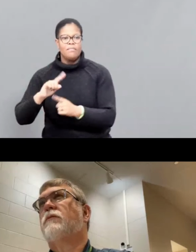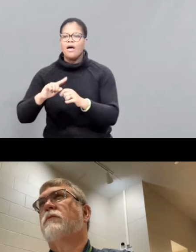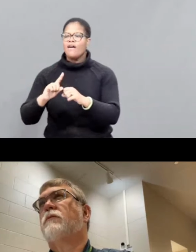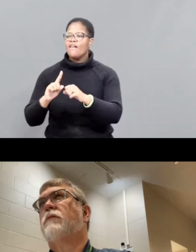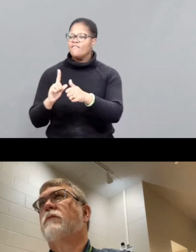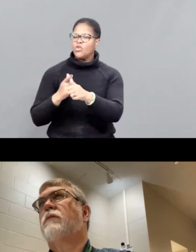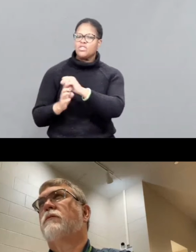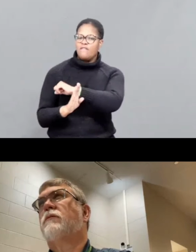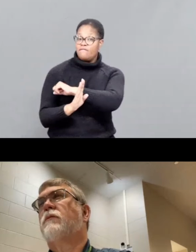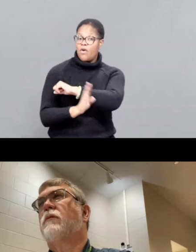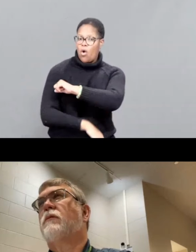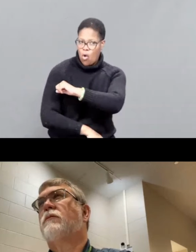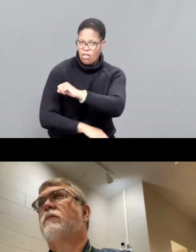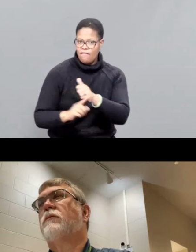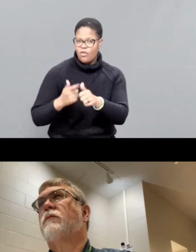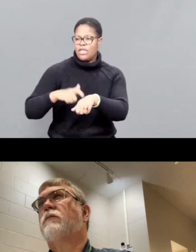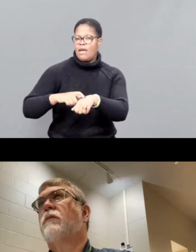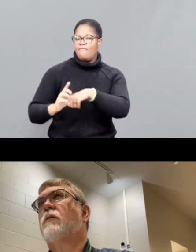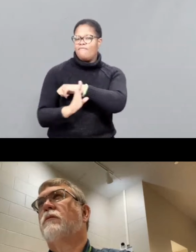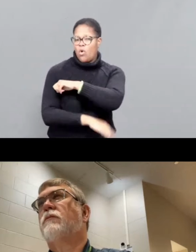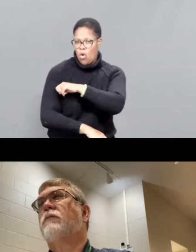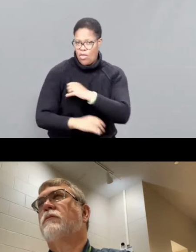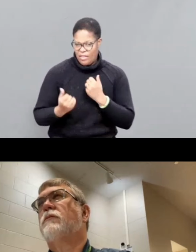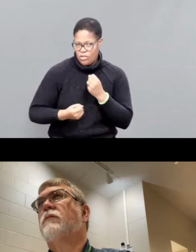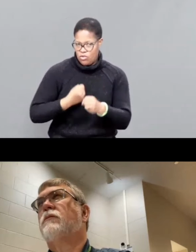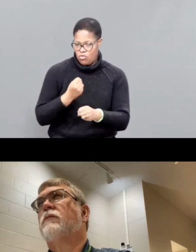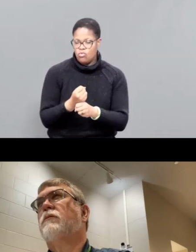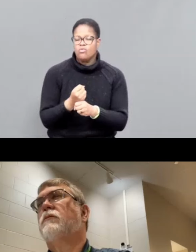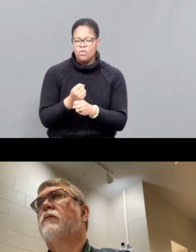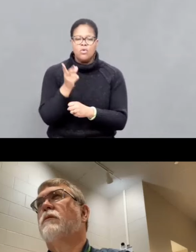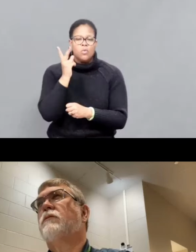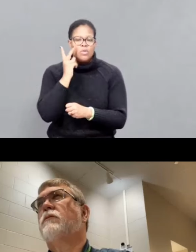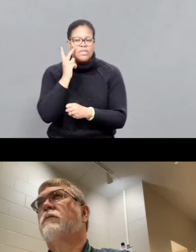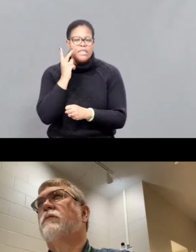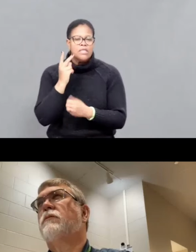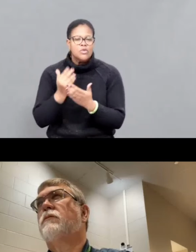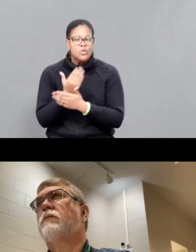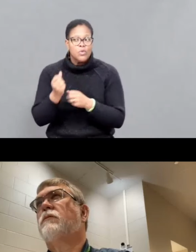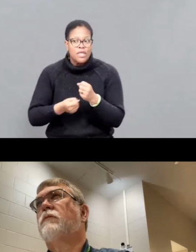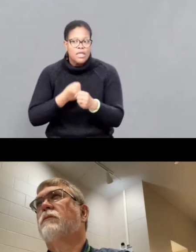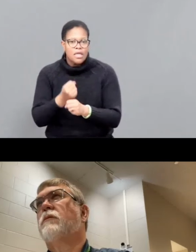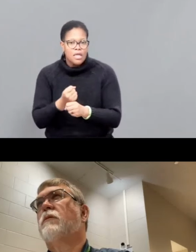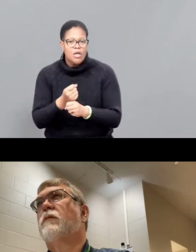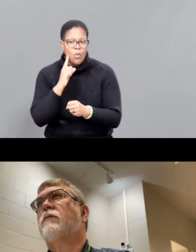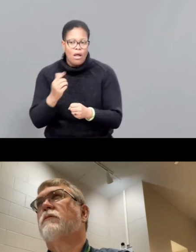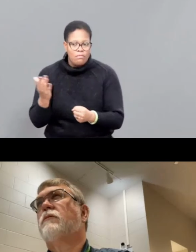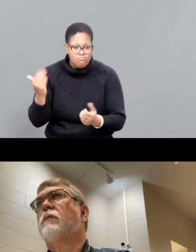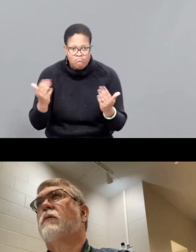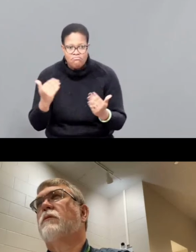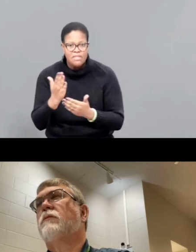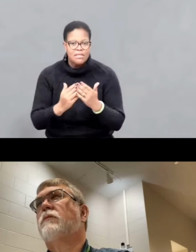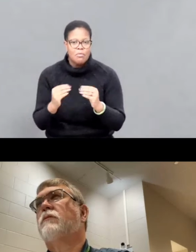fall we've done it in. So we'll see if, the new year will bring some of those people